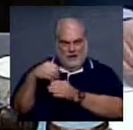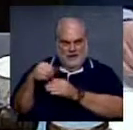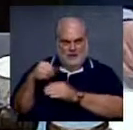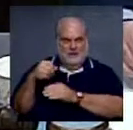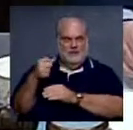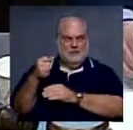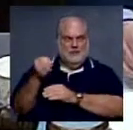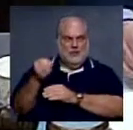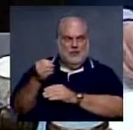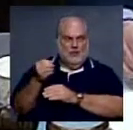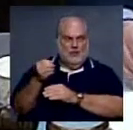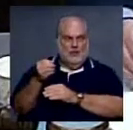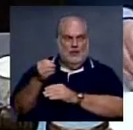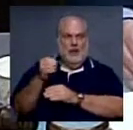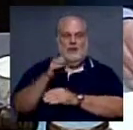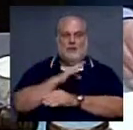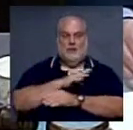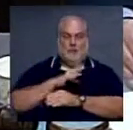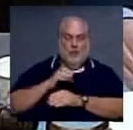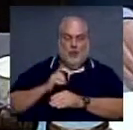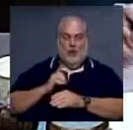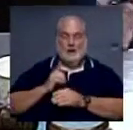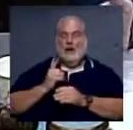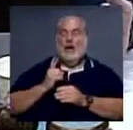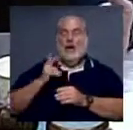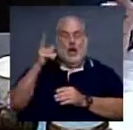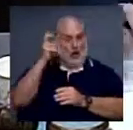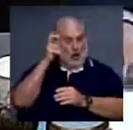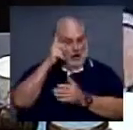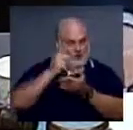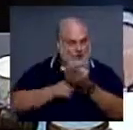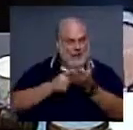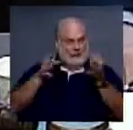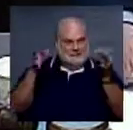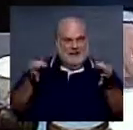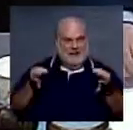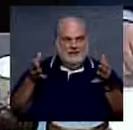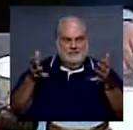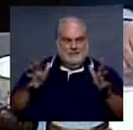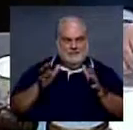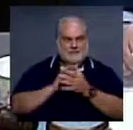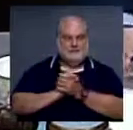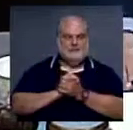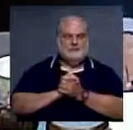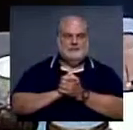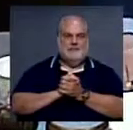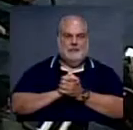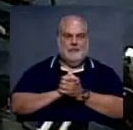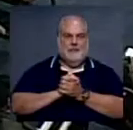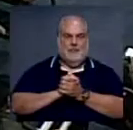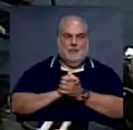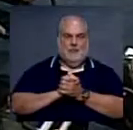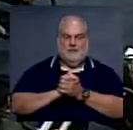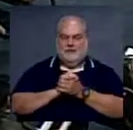So ultimately, this board weighed the issues and made a decision. What was it? What was the decision?